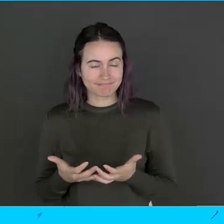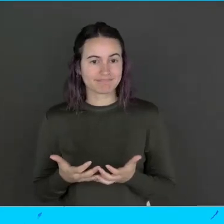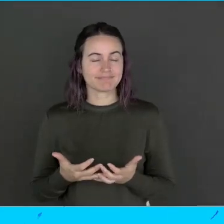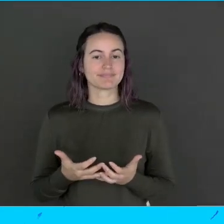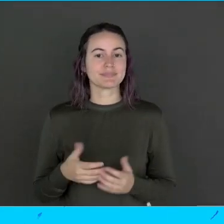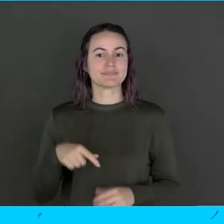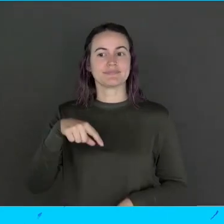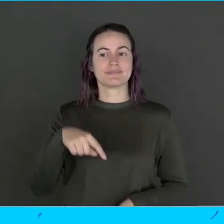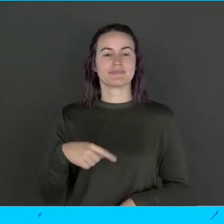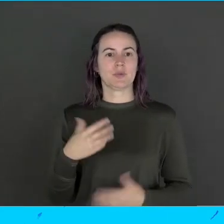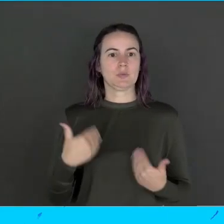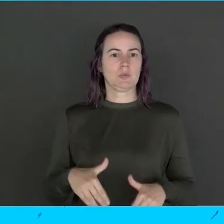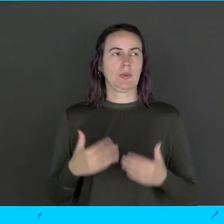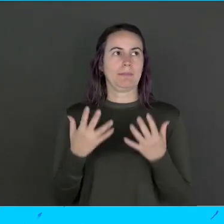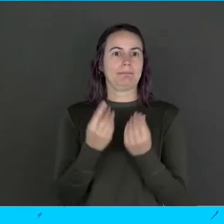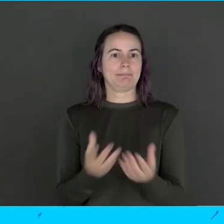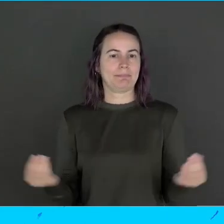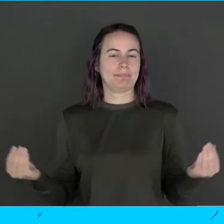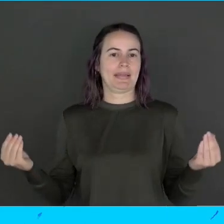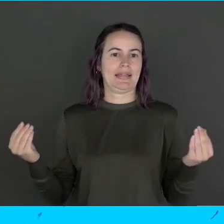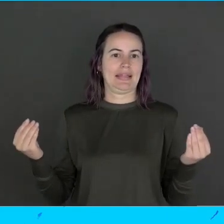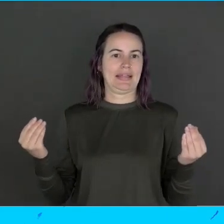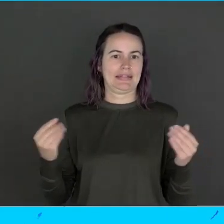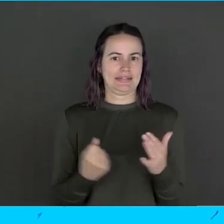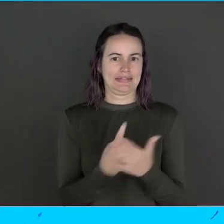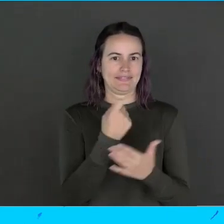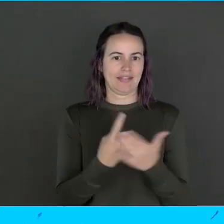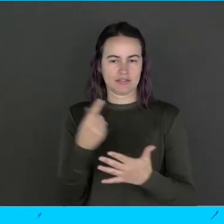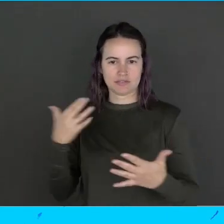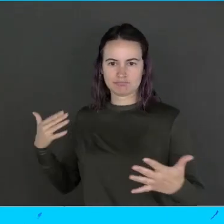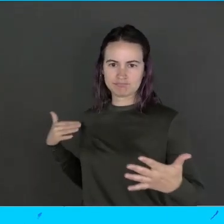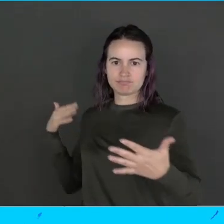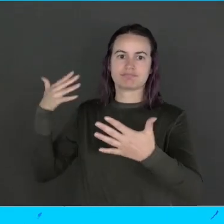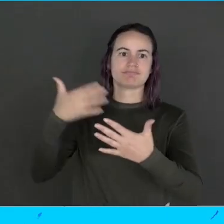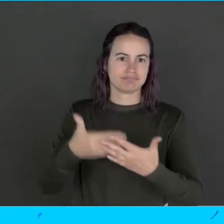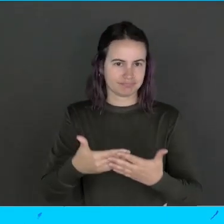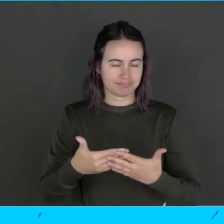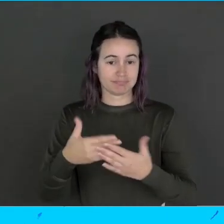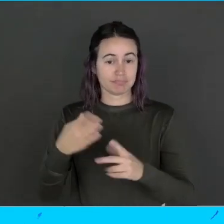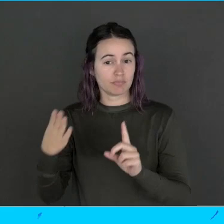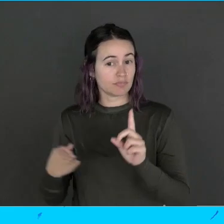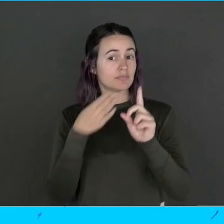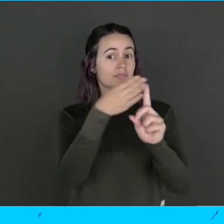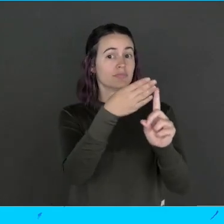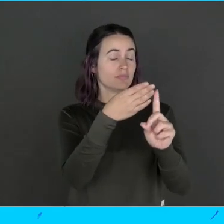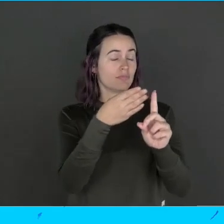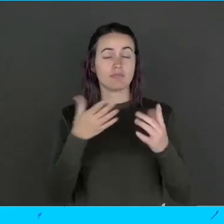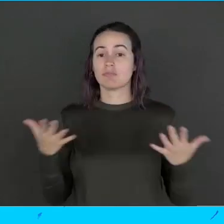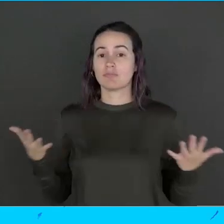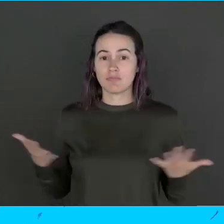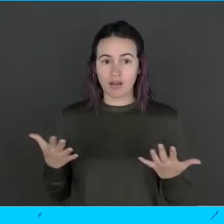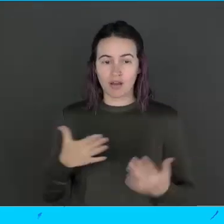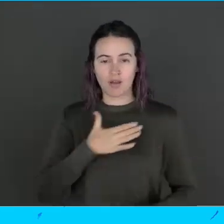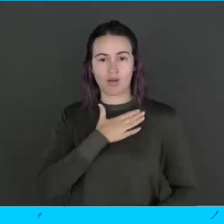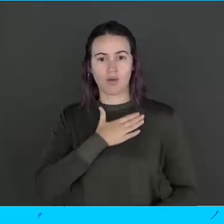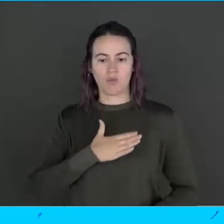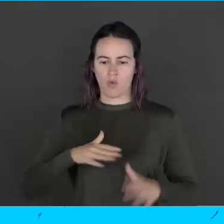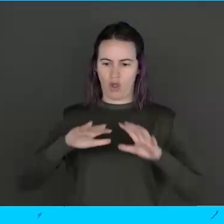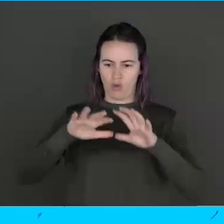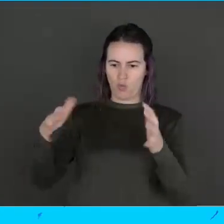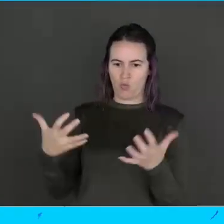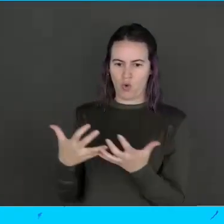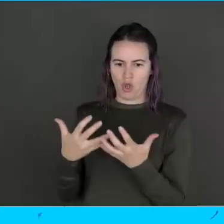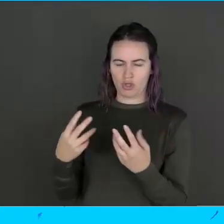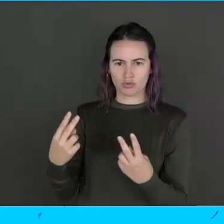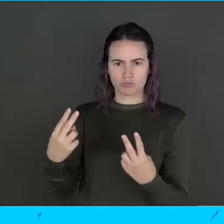national events leading up to the Global Forum. The goal of the Global Forum is to make sure the world takes us seriously and that